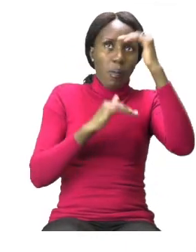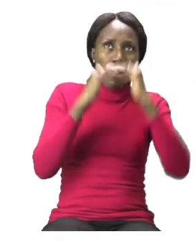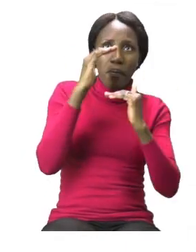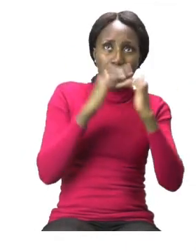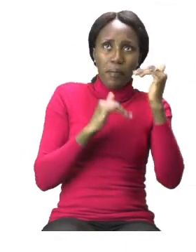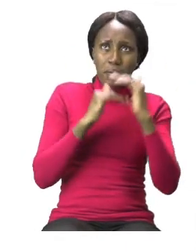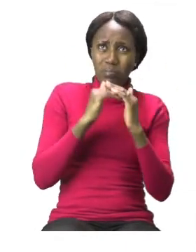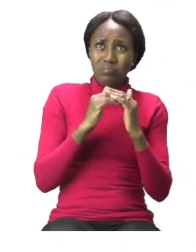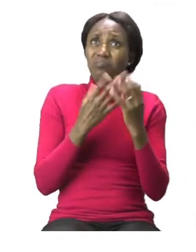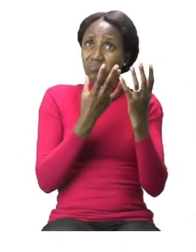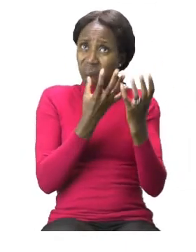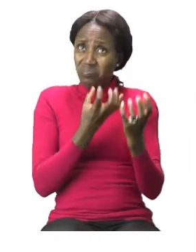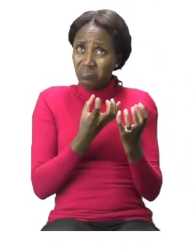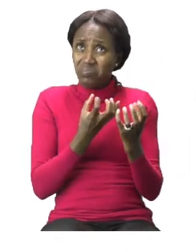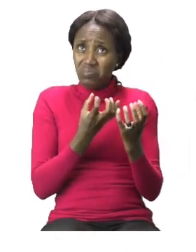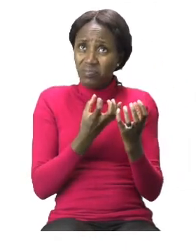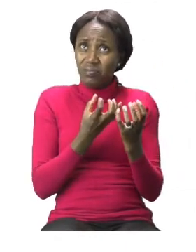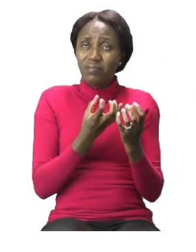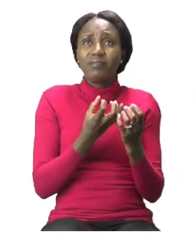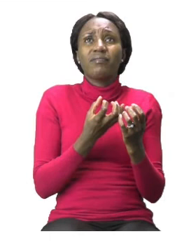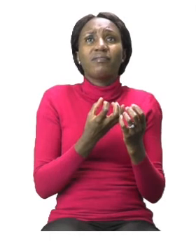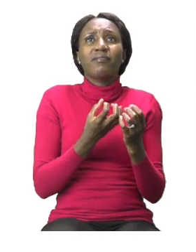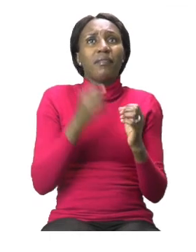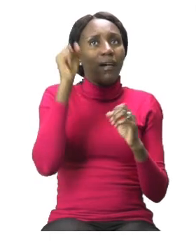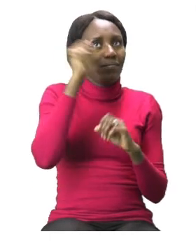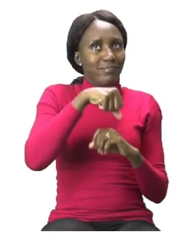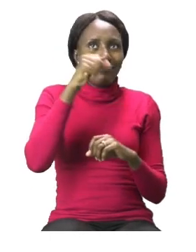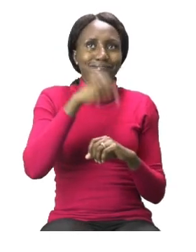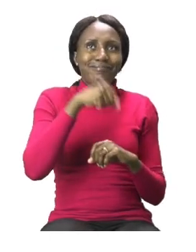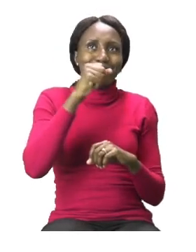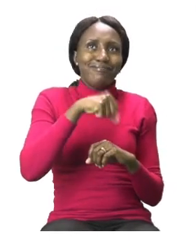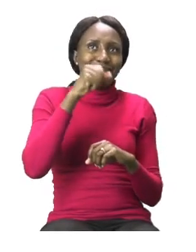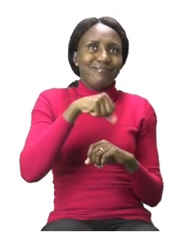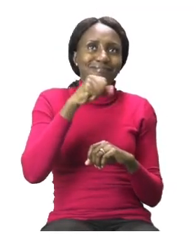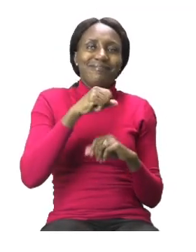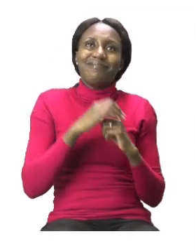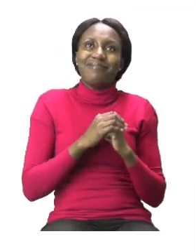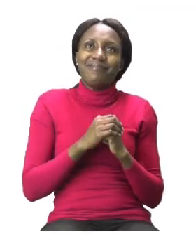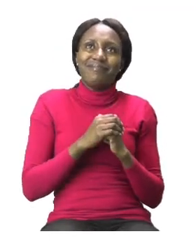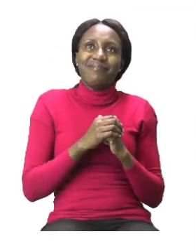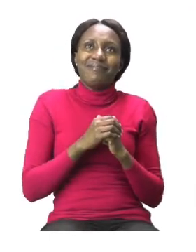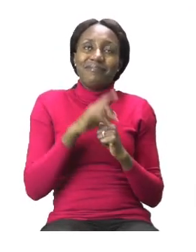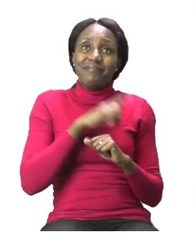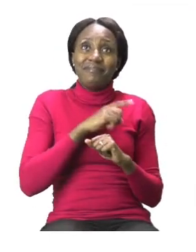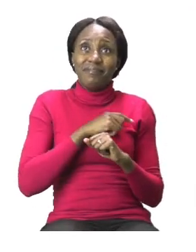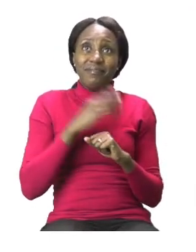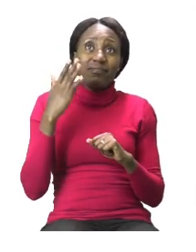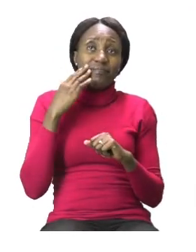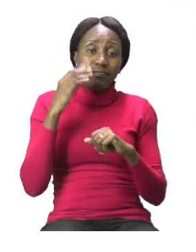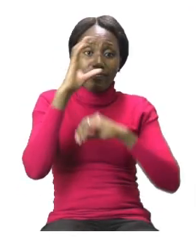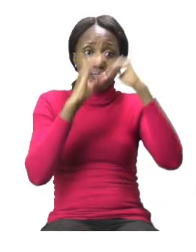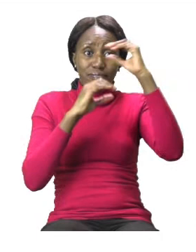we need it when building a house? Yes, we do, and that is because it protects